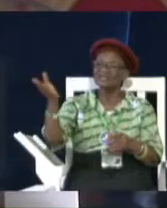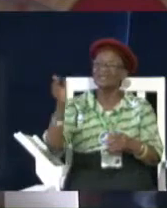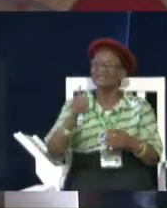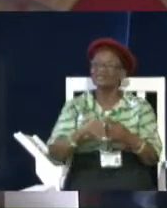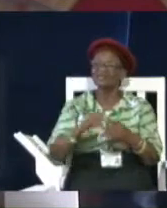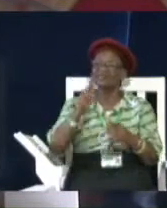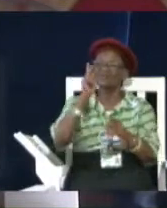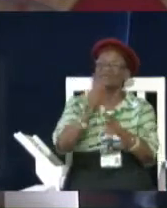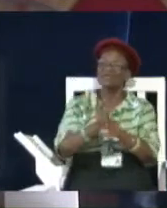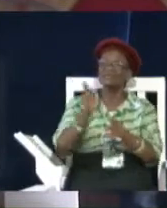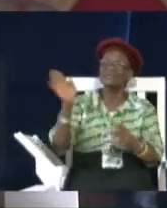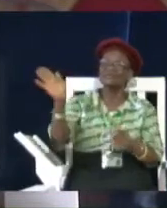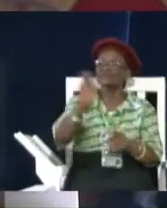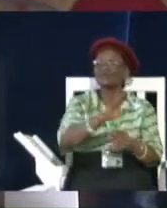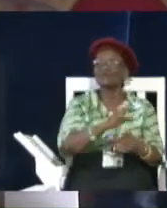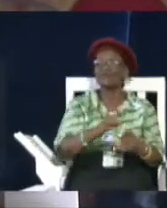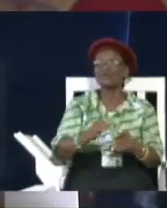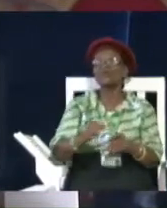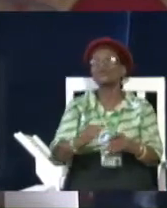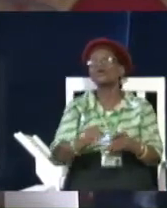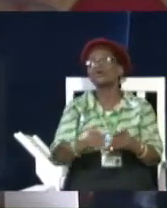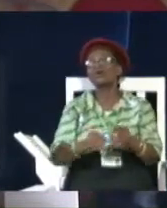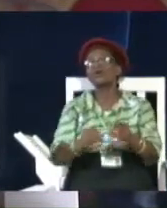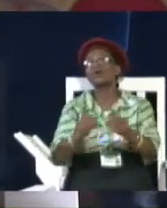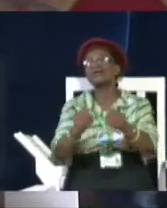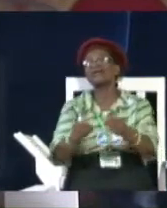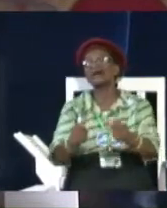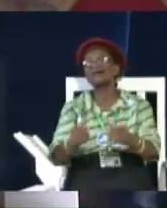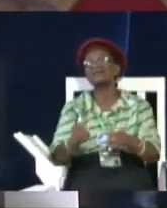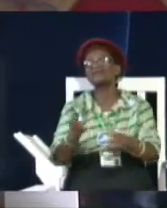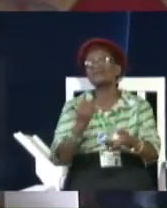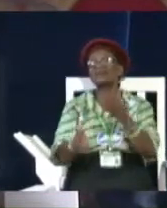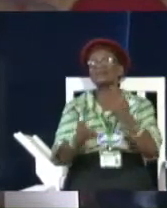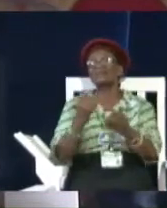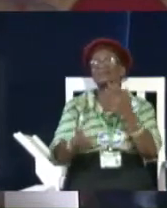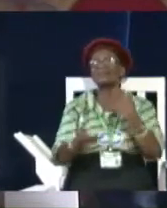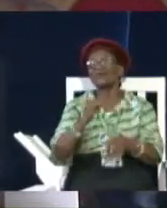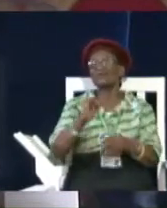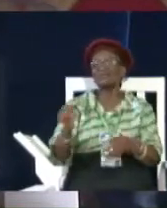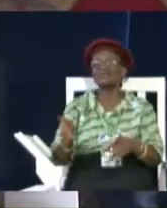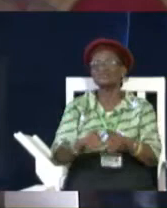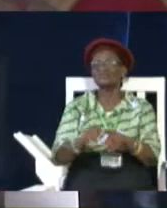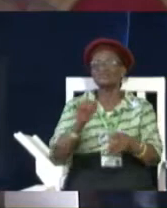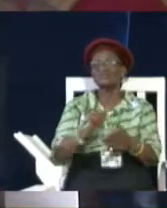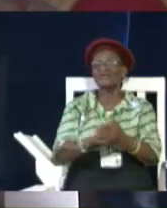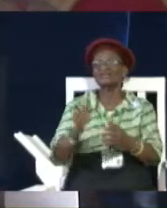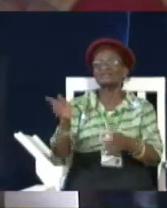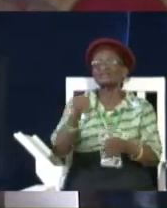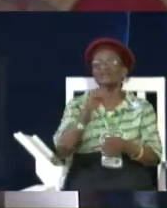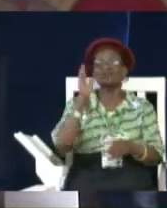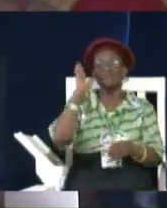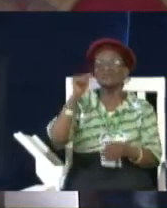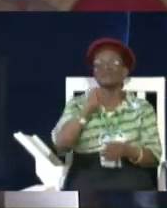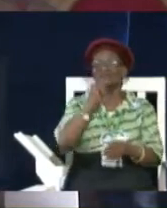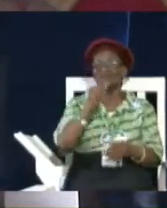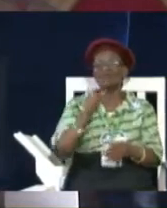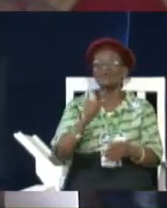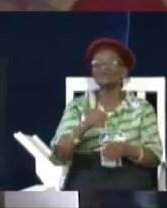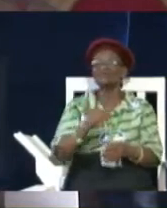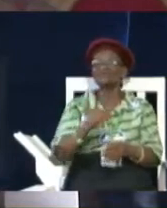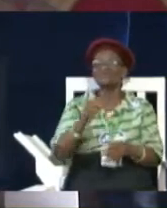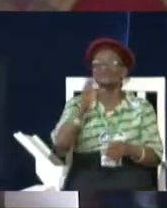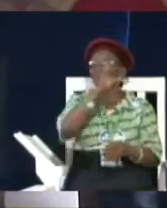that you don't miss the second coming of the Lord Jesus Christ. You know the story of the 10